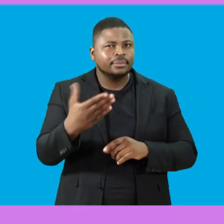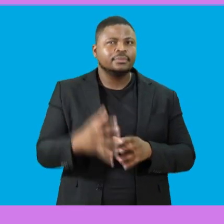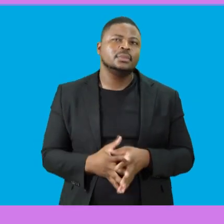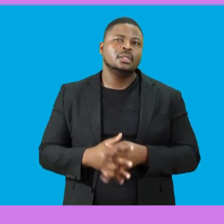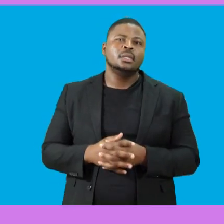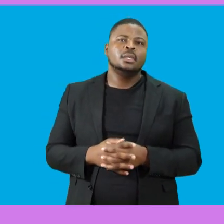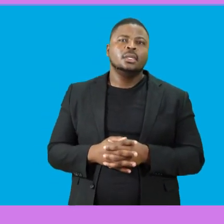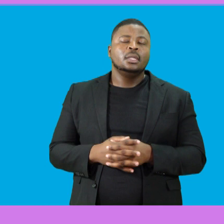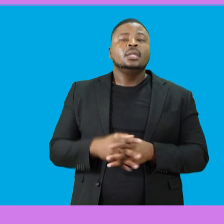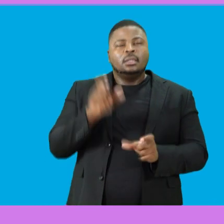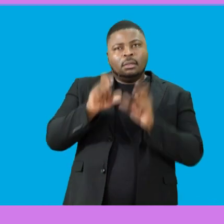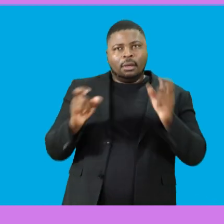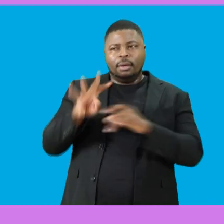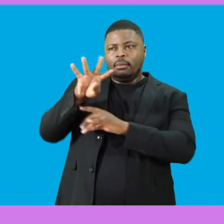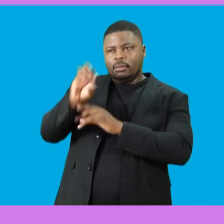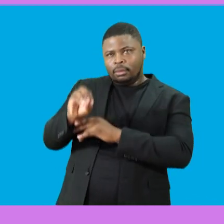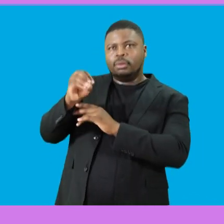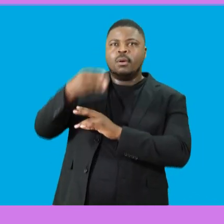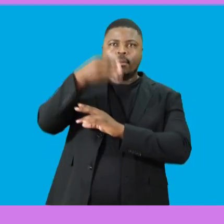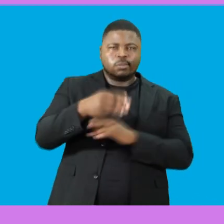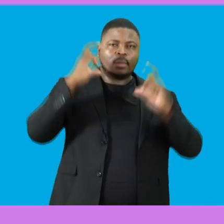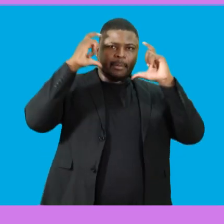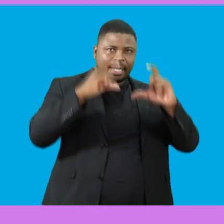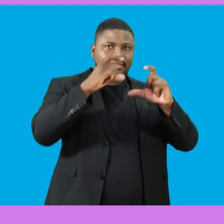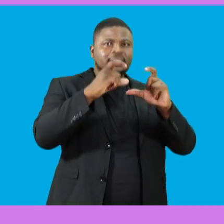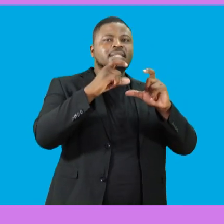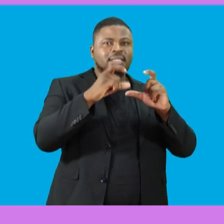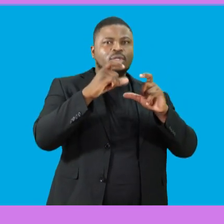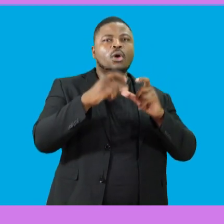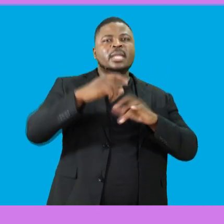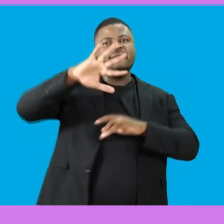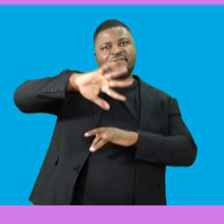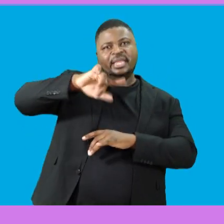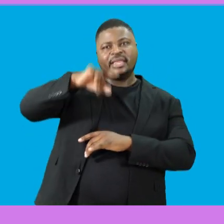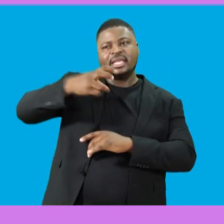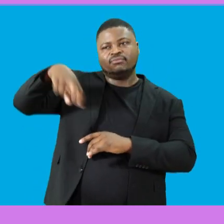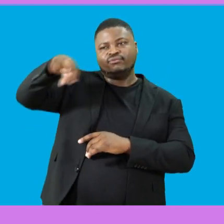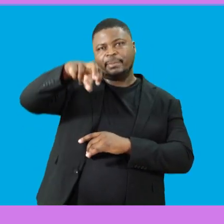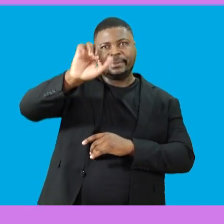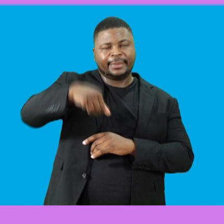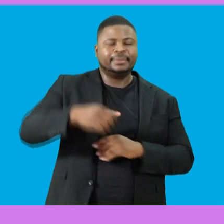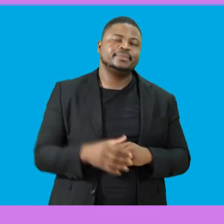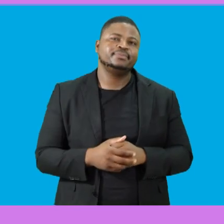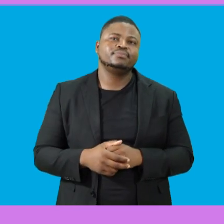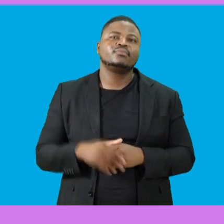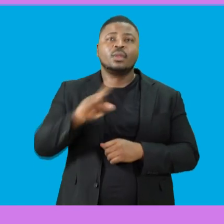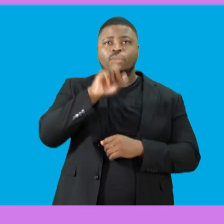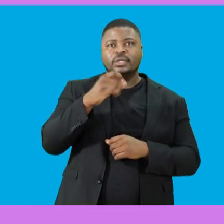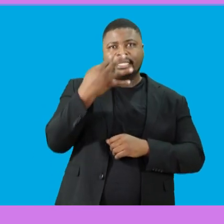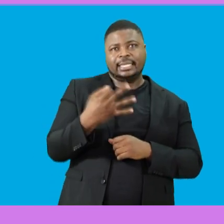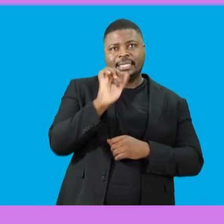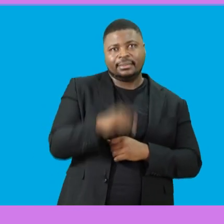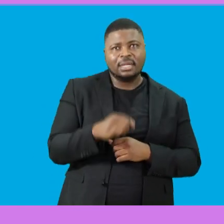How many people were there? There were 40 people in there. I'm going to write people as PPL.